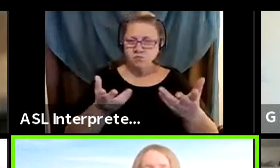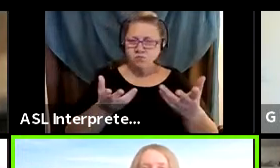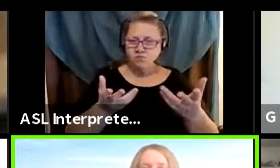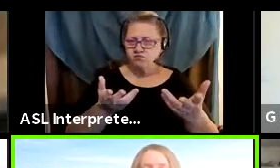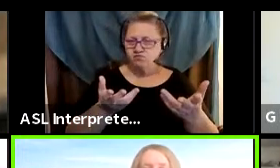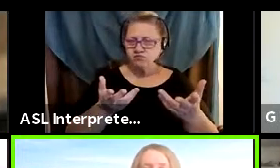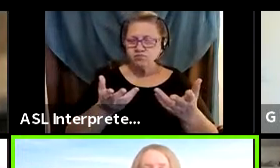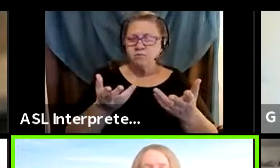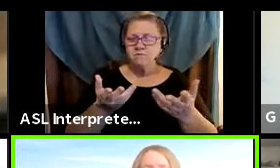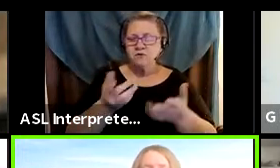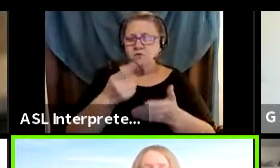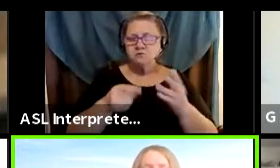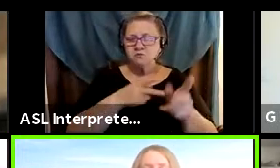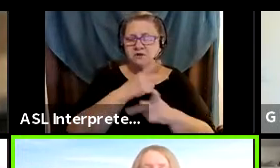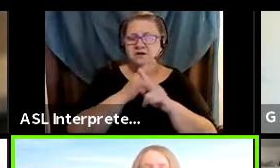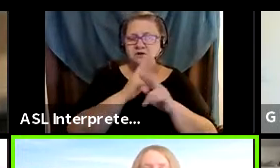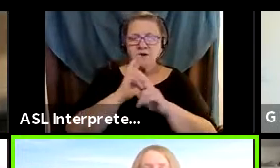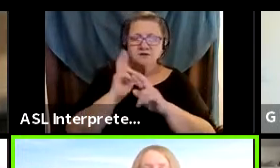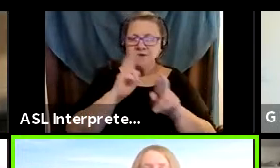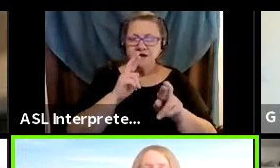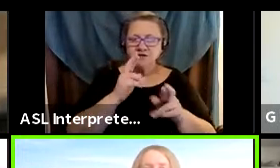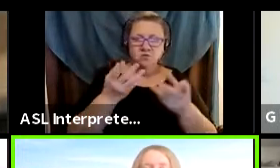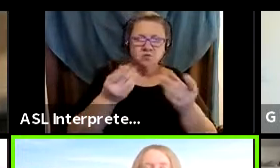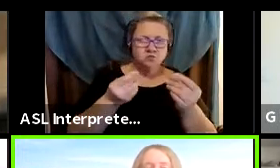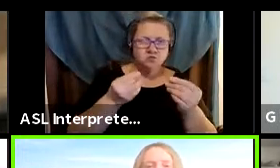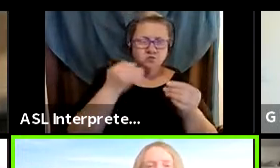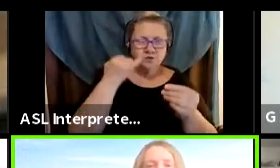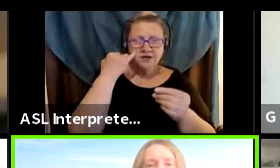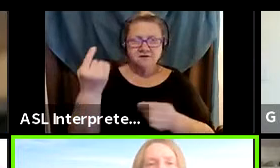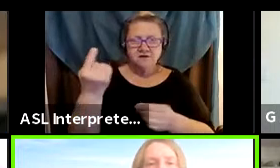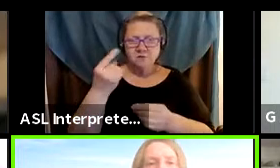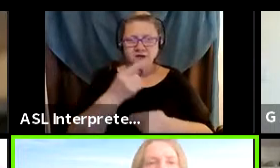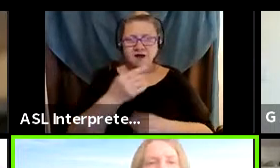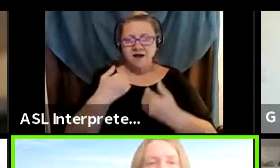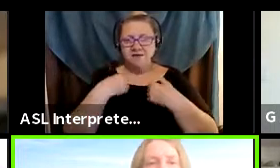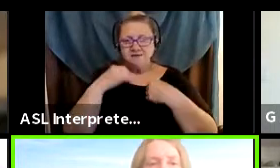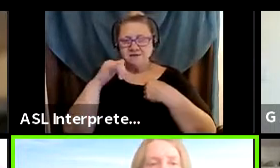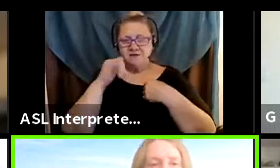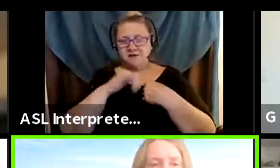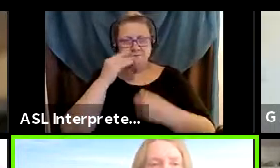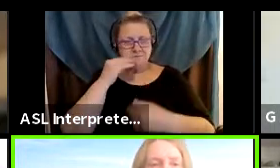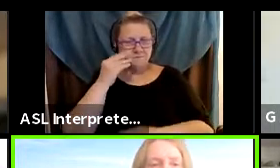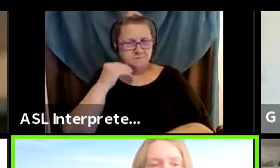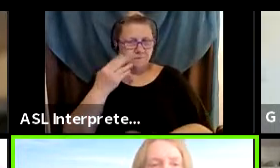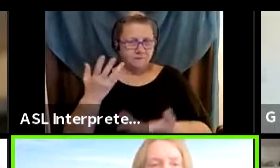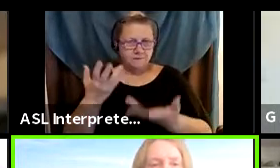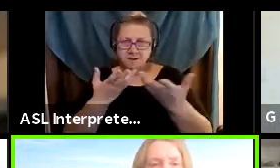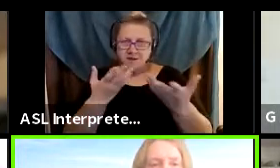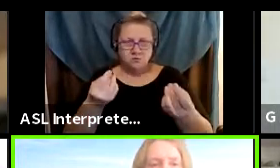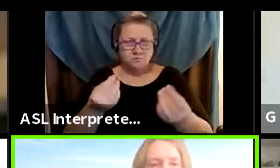have if you see somebody with that type of reaction? So thank you.